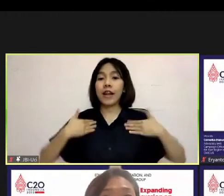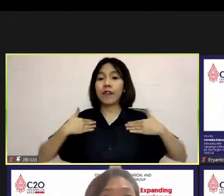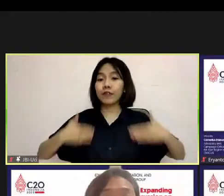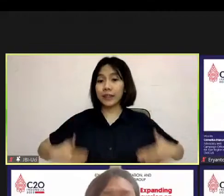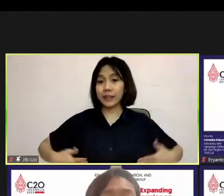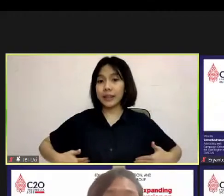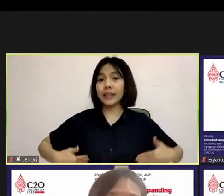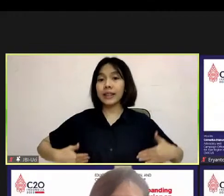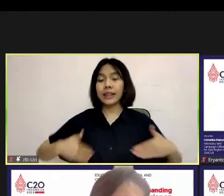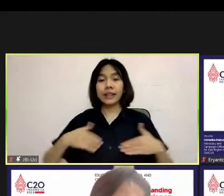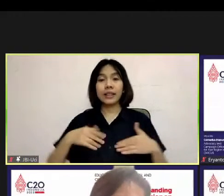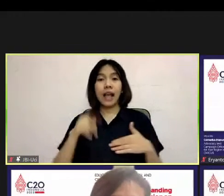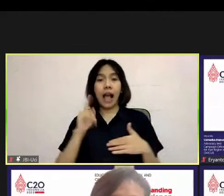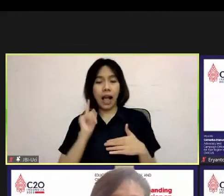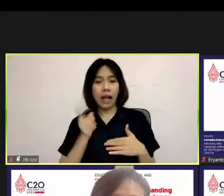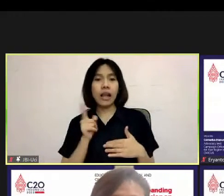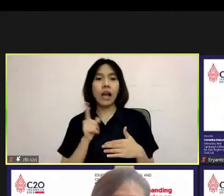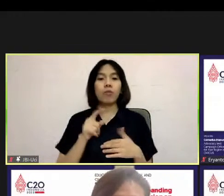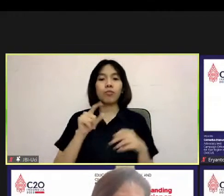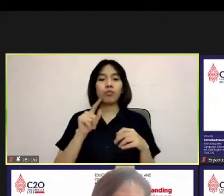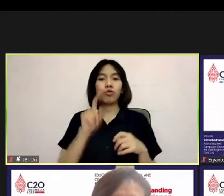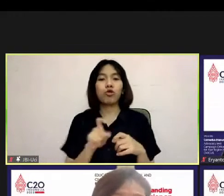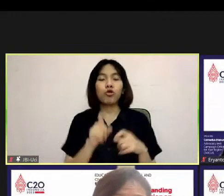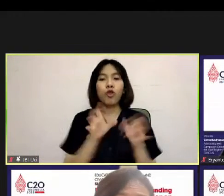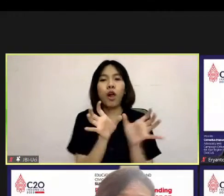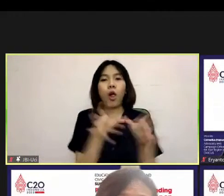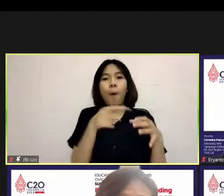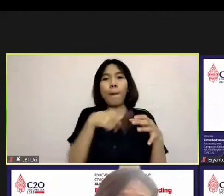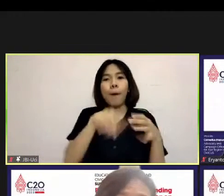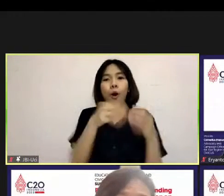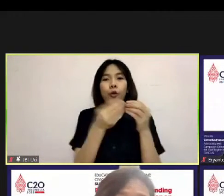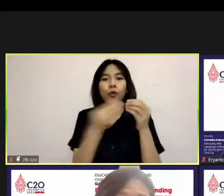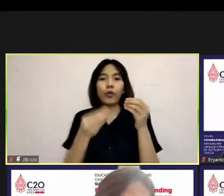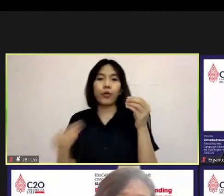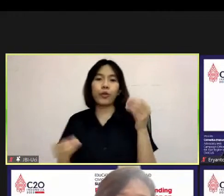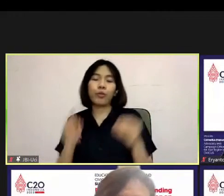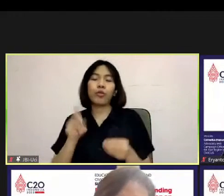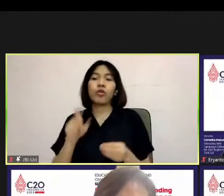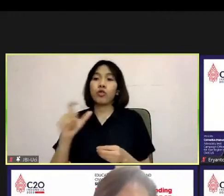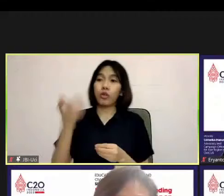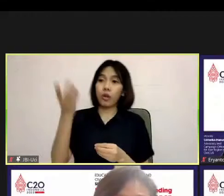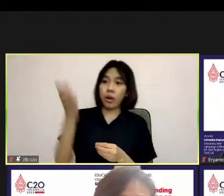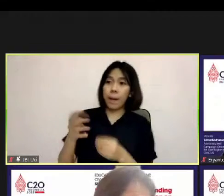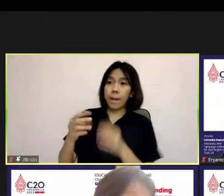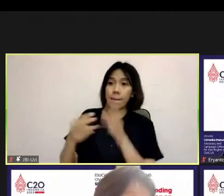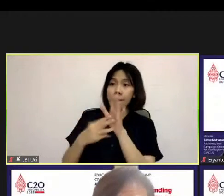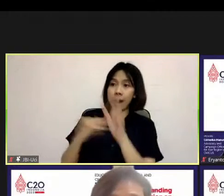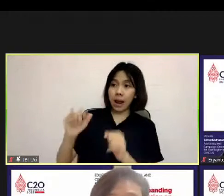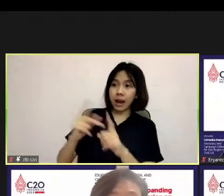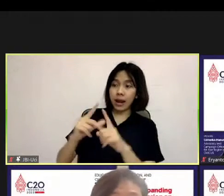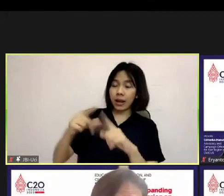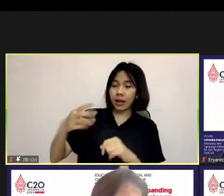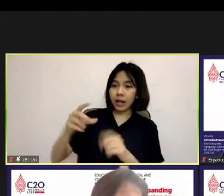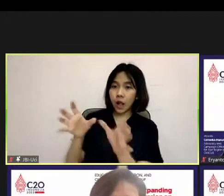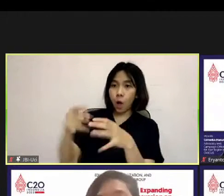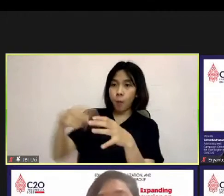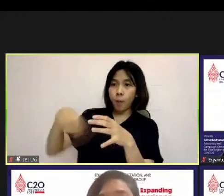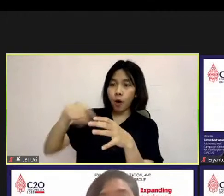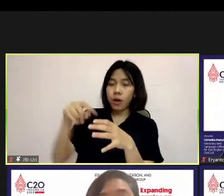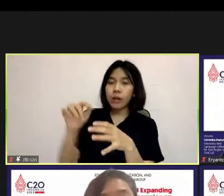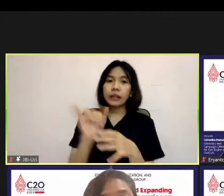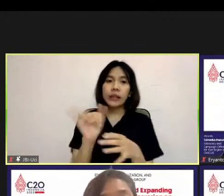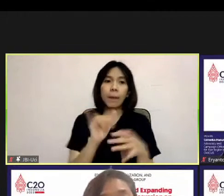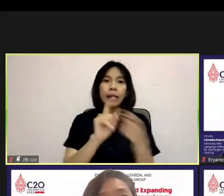security, the physical security, is that you need to have really strong connection and also networks with